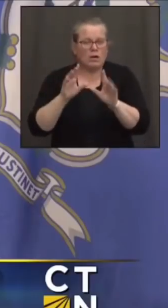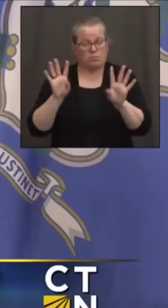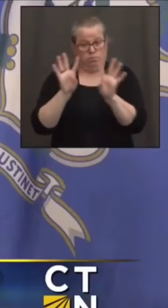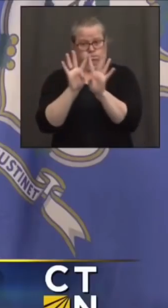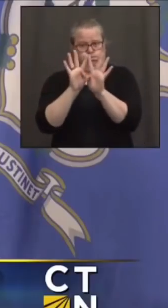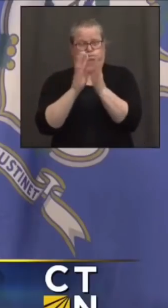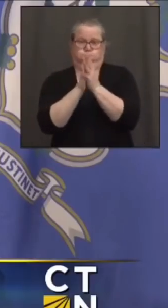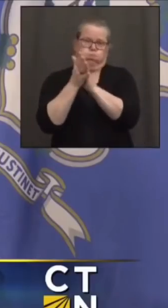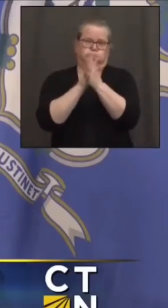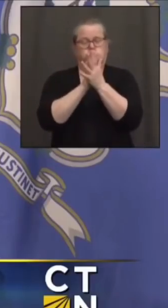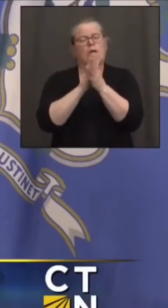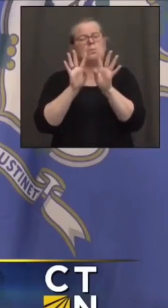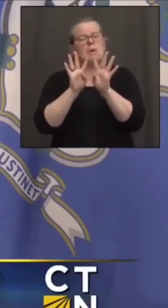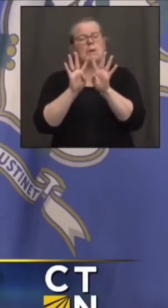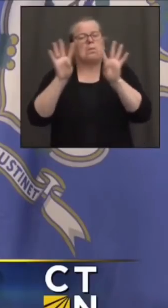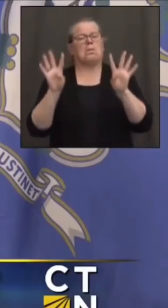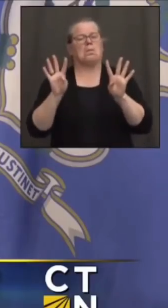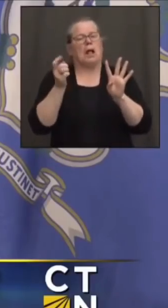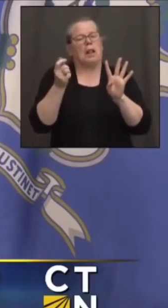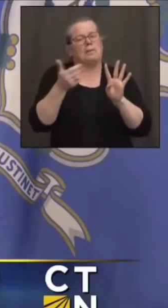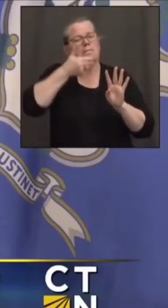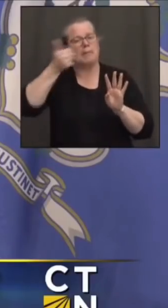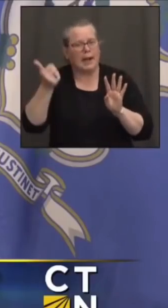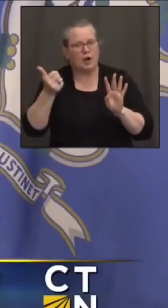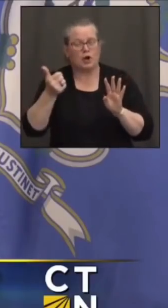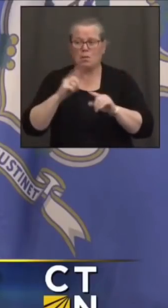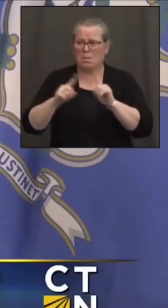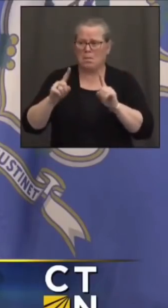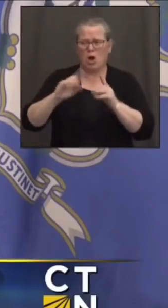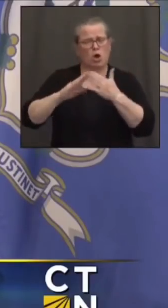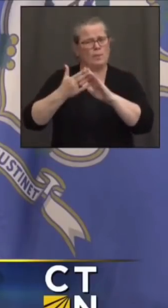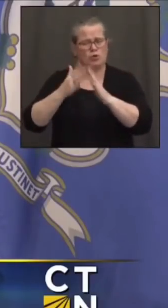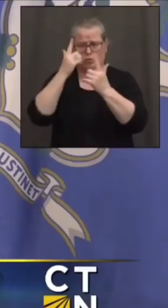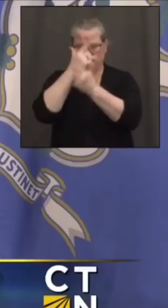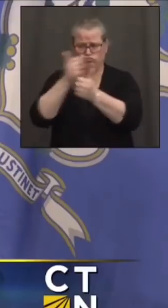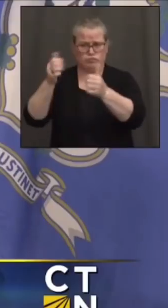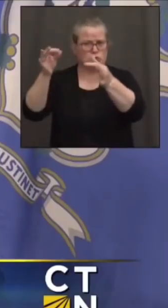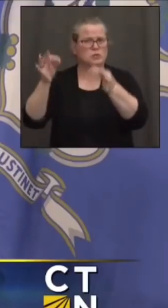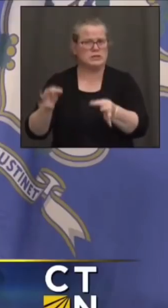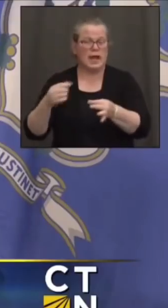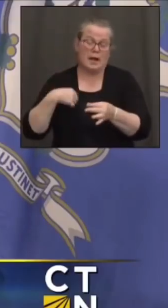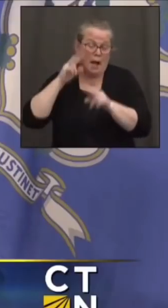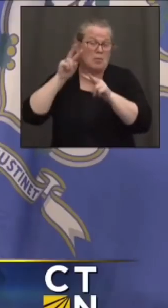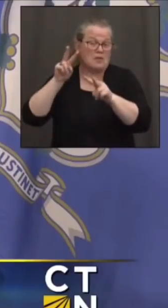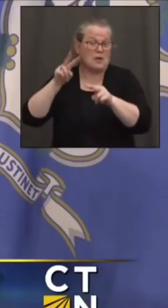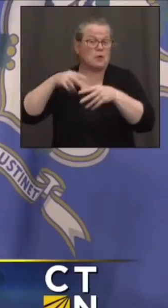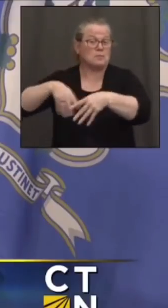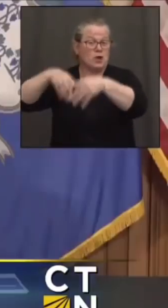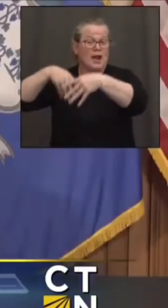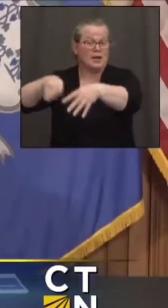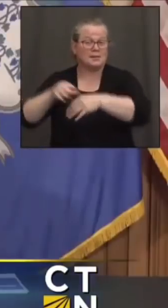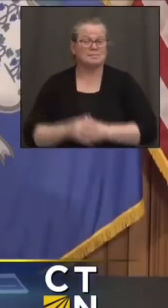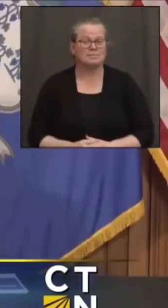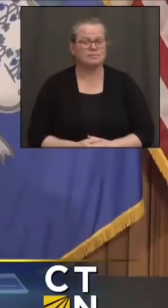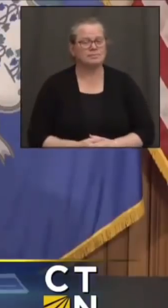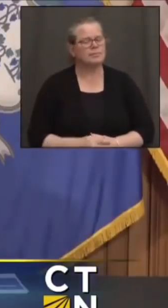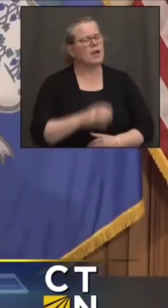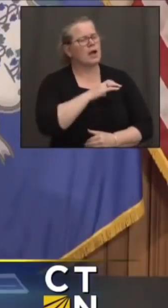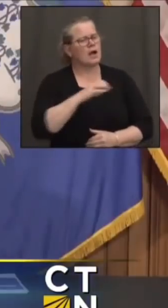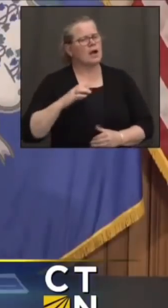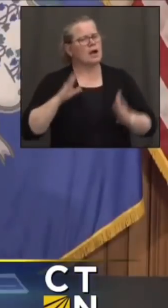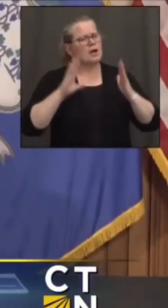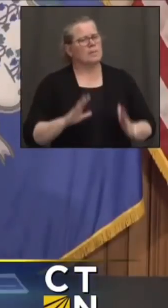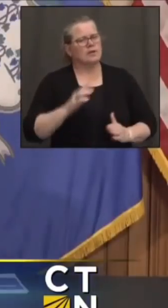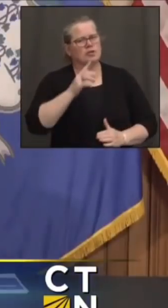make their own call, but I'm looking forward to a few parades. And Commissioner Gifford, I know you touched on this a little bit, but any sort